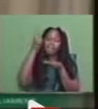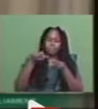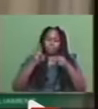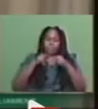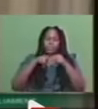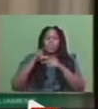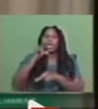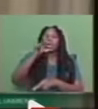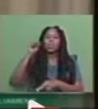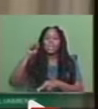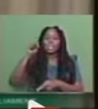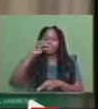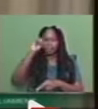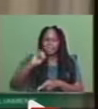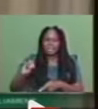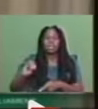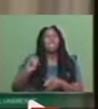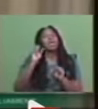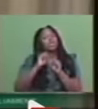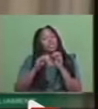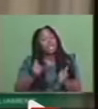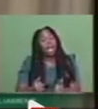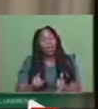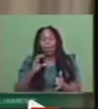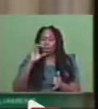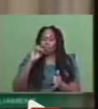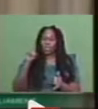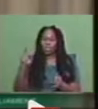overdraft more. Let's look at the figures.